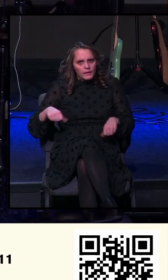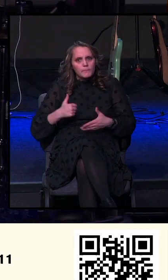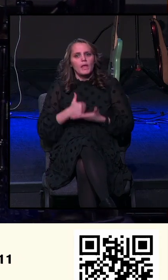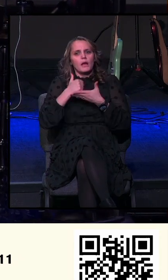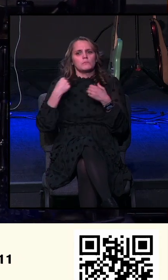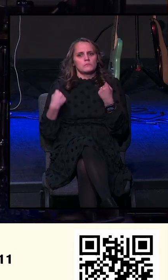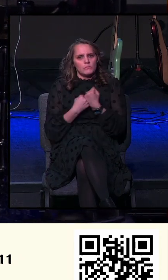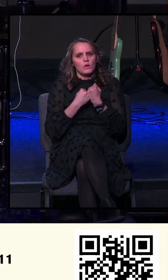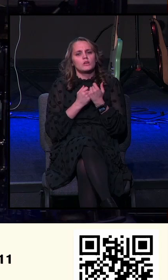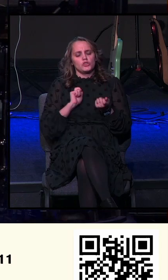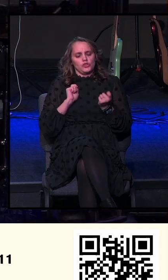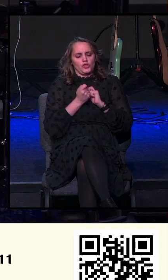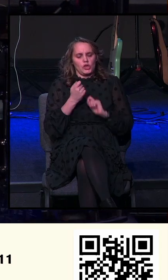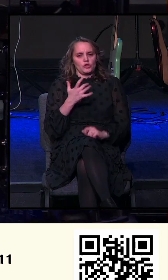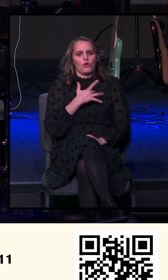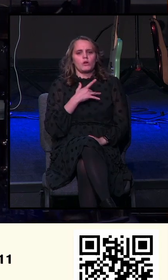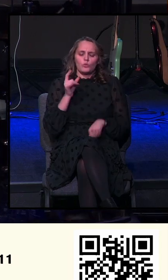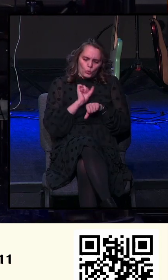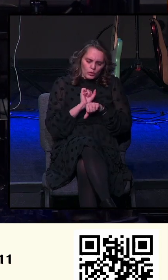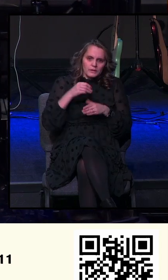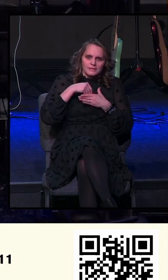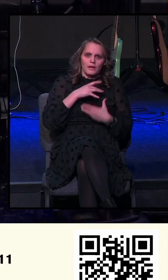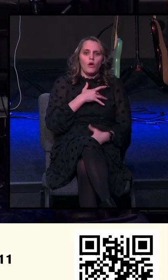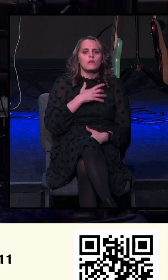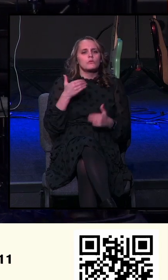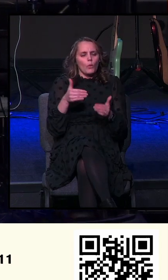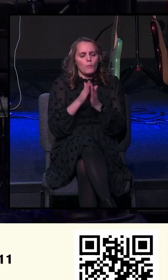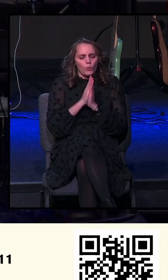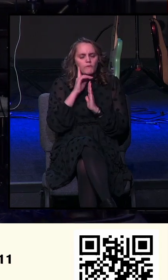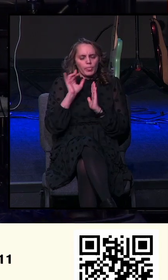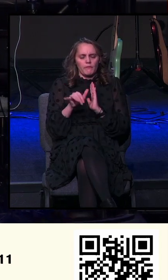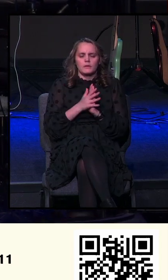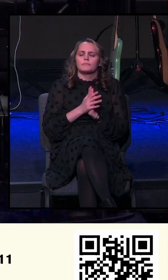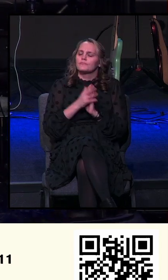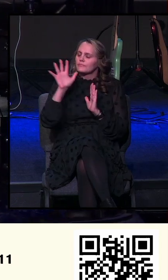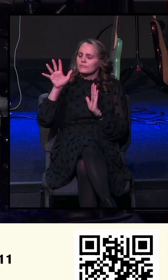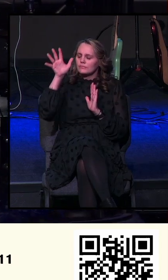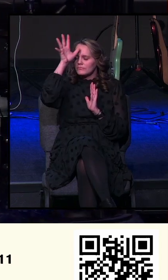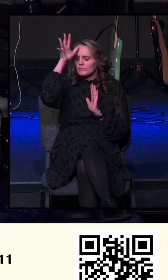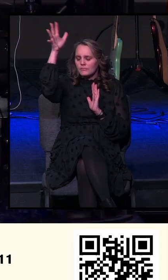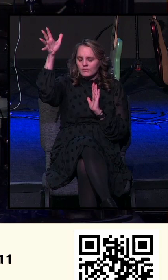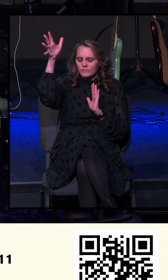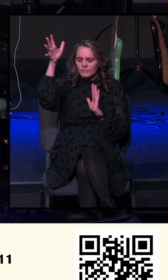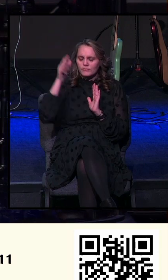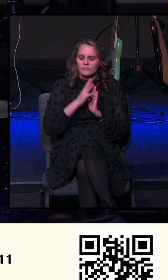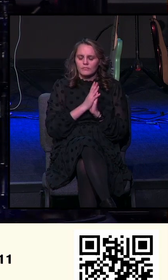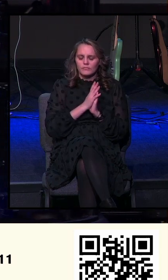change our hearts and work in our hearts. So let's pray for that. Heavenly Father God,